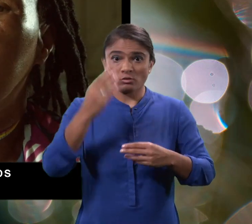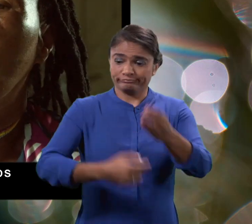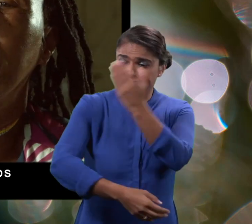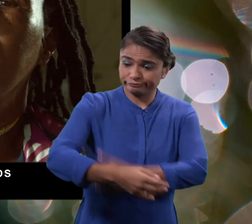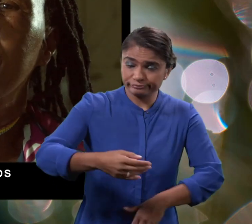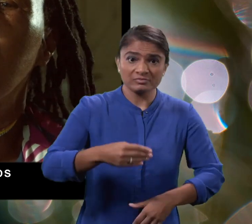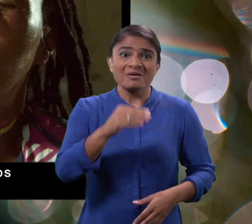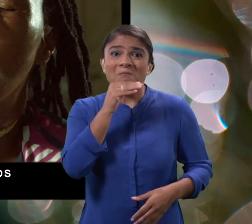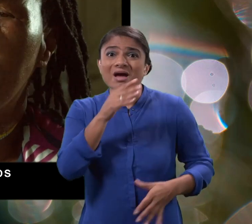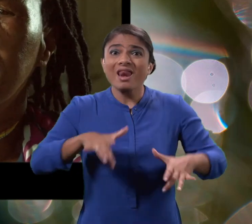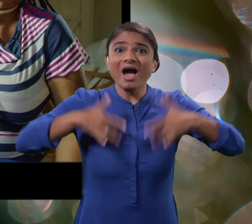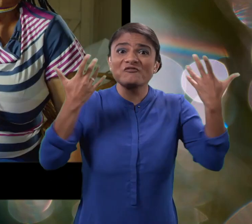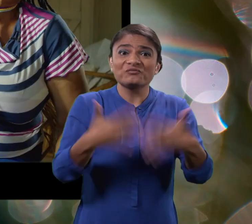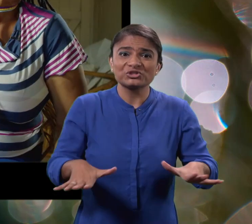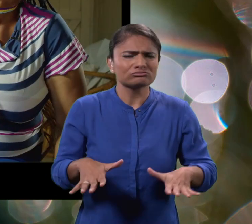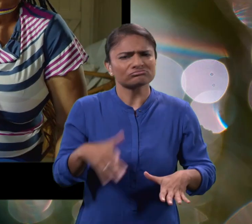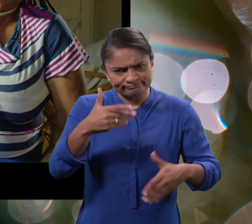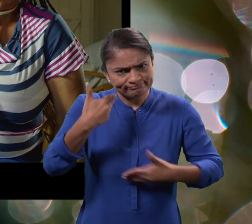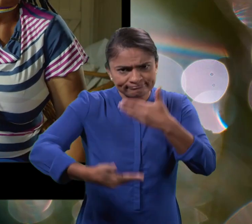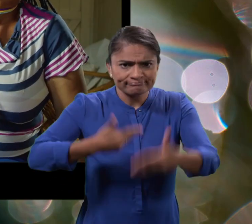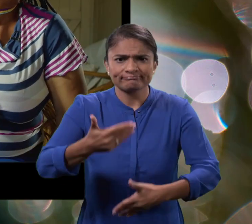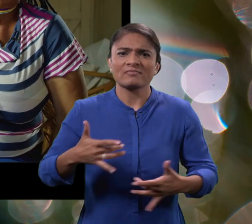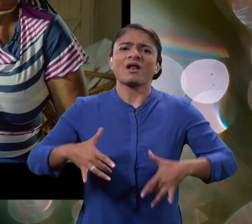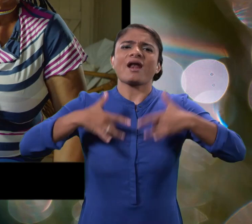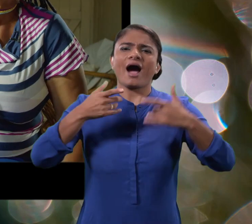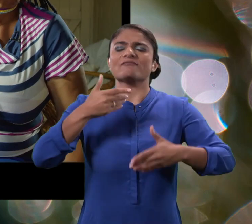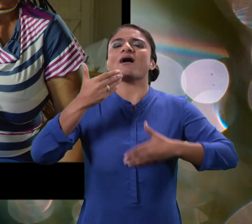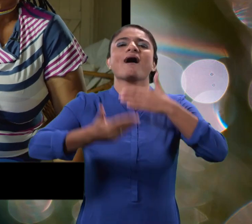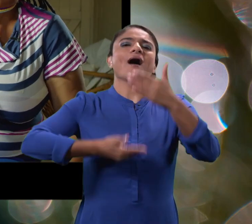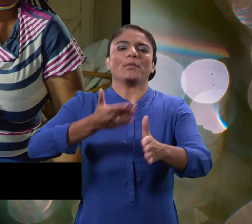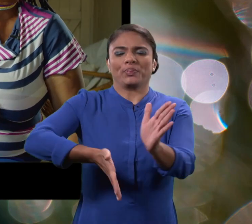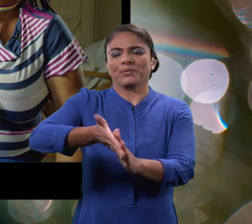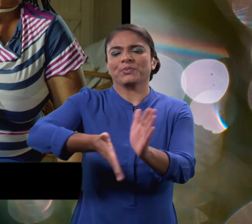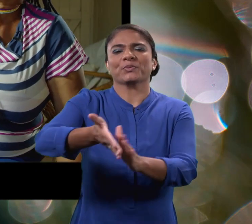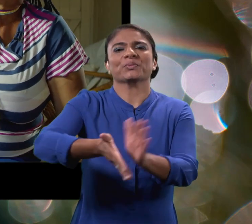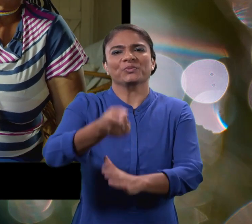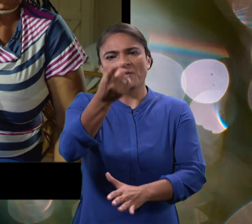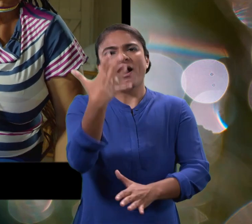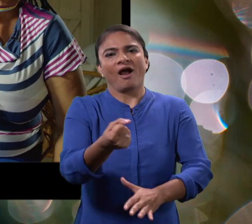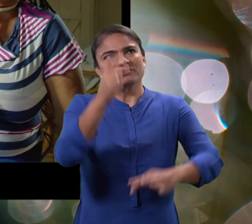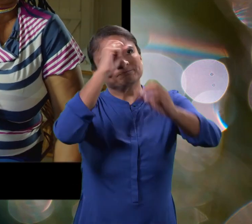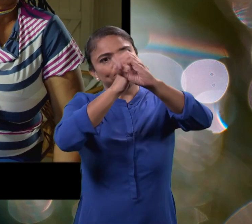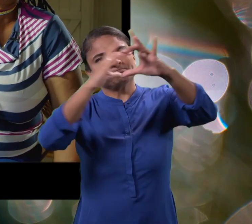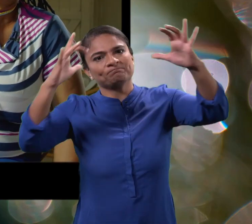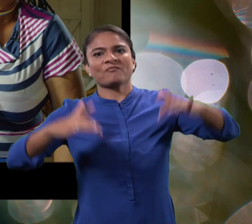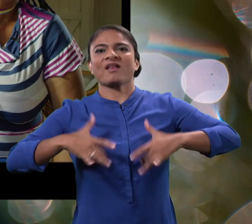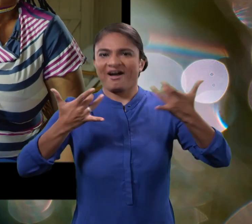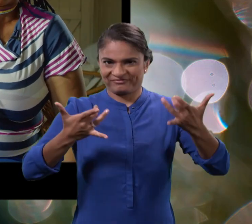ukuthi wena kulahlela ngobubomi, qha uyazi ukuthi ngenye imini uzawuba rayithi wena futhi uzayibona le nto uphila yona.